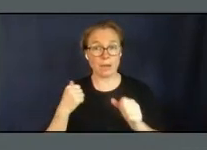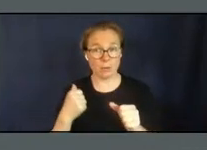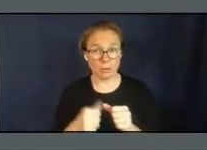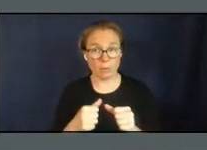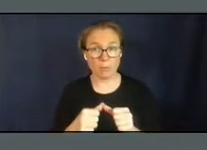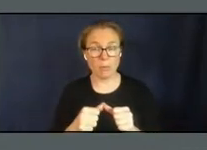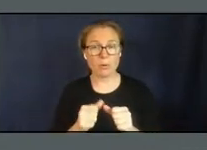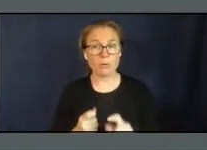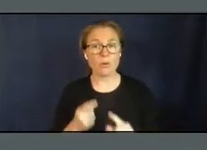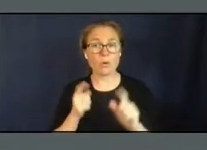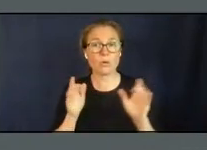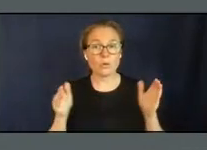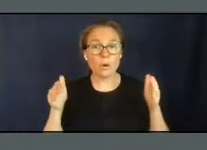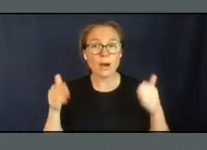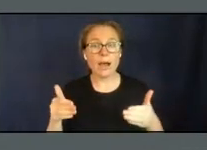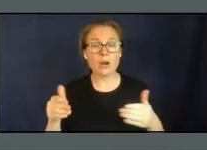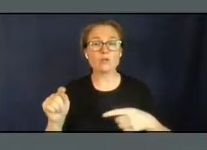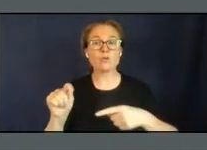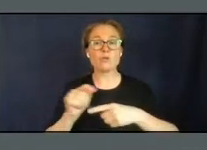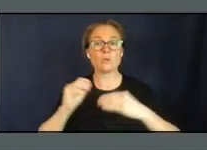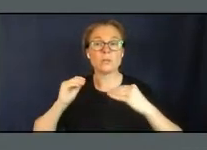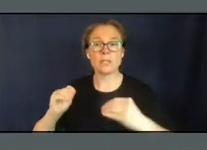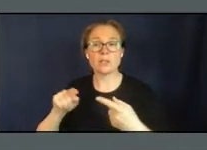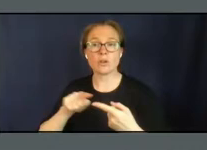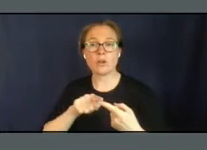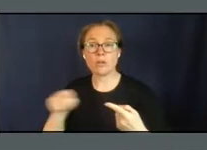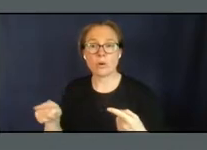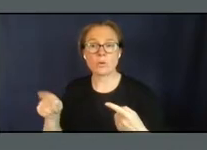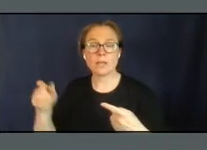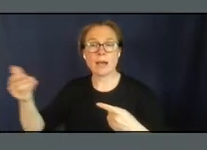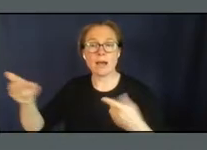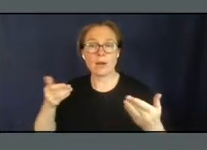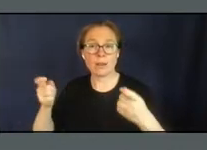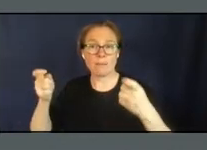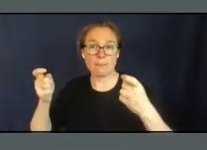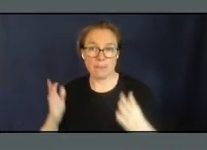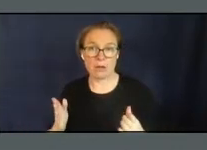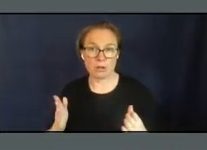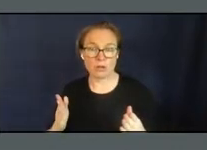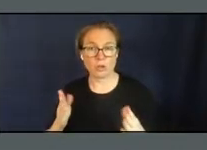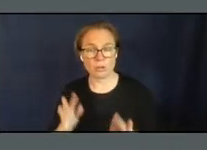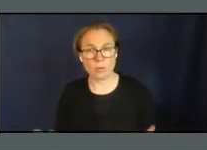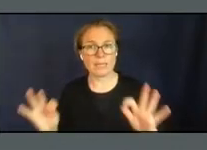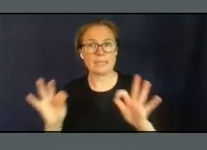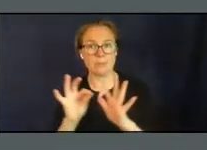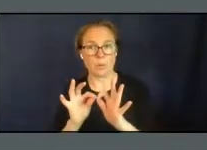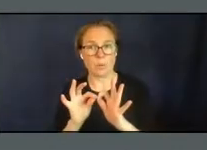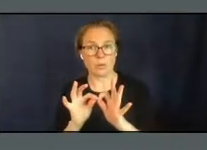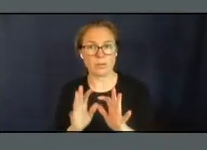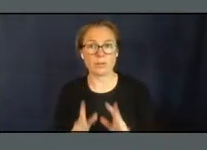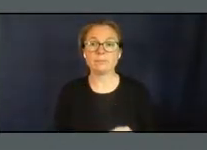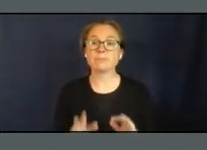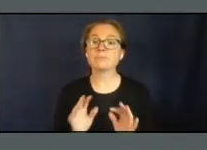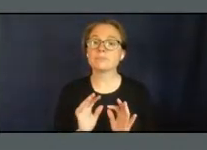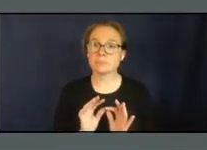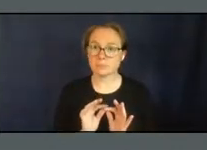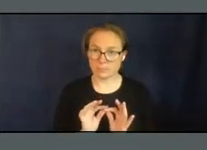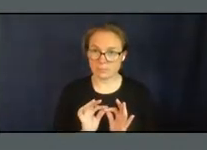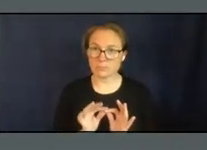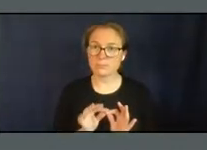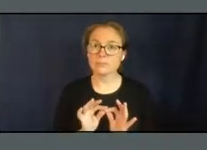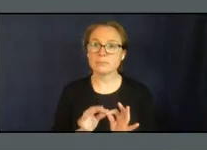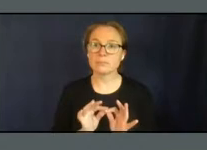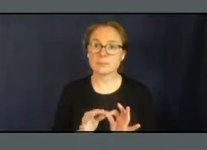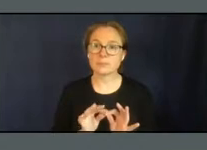hiring managers, so to make sure that they realize the importance of having this training before going out and hiring more people to the organization.